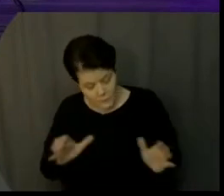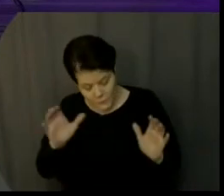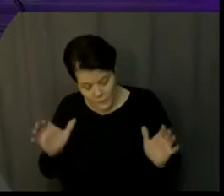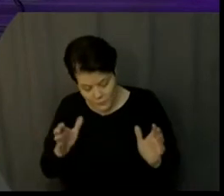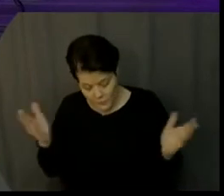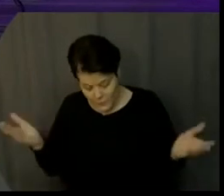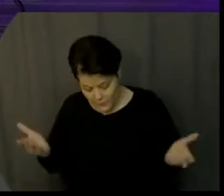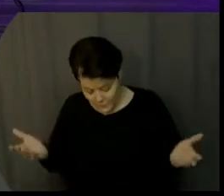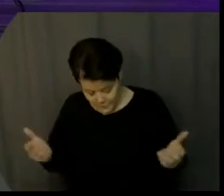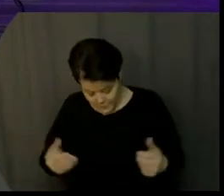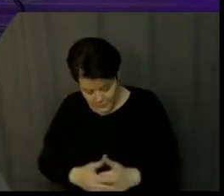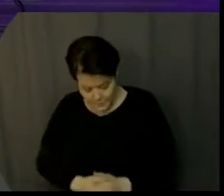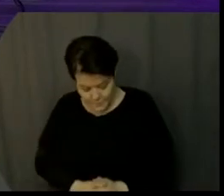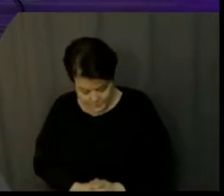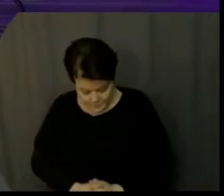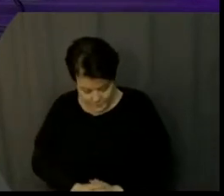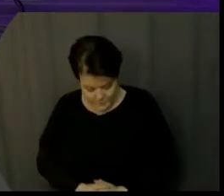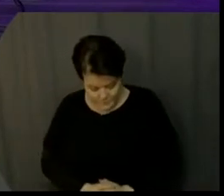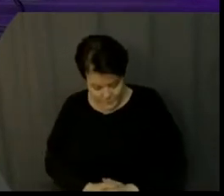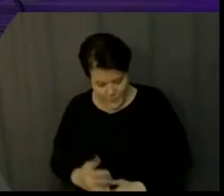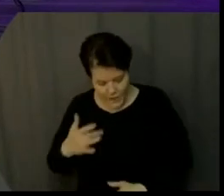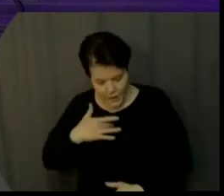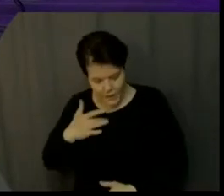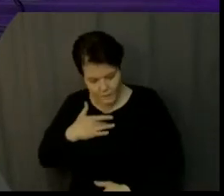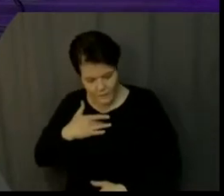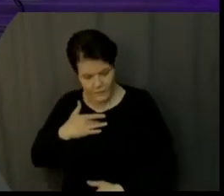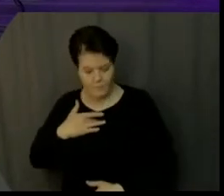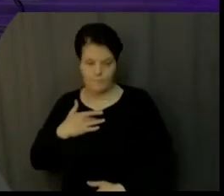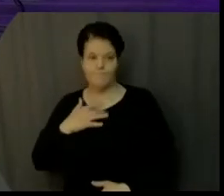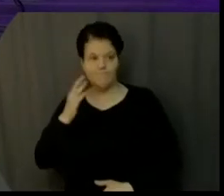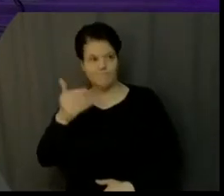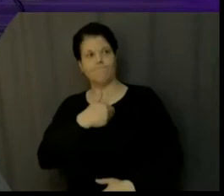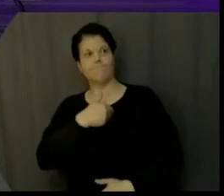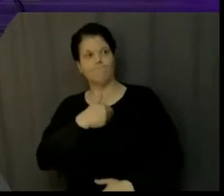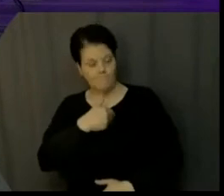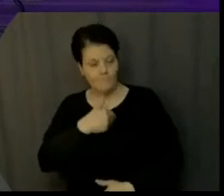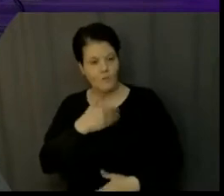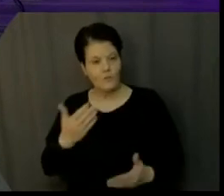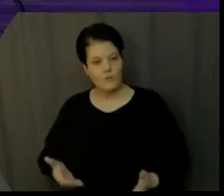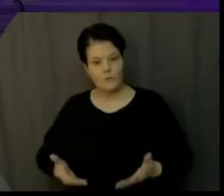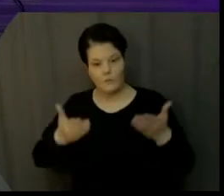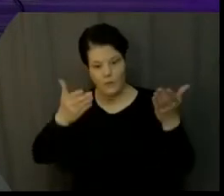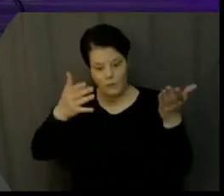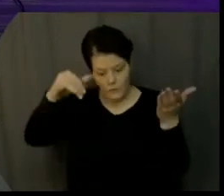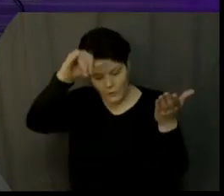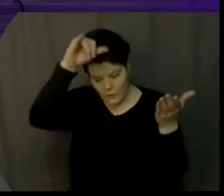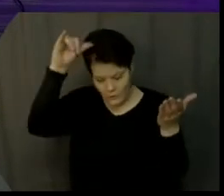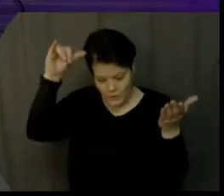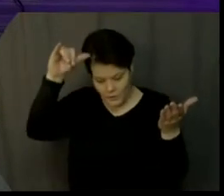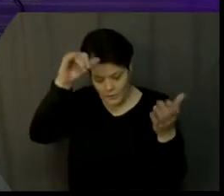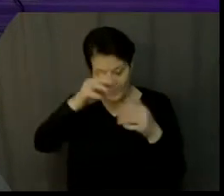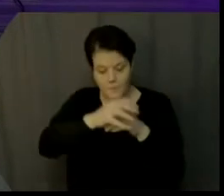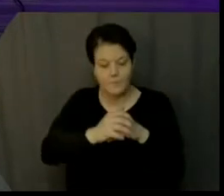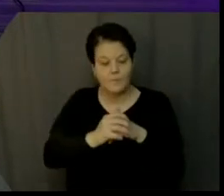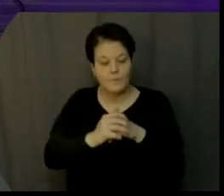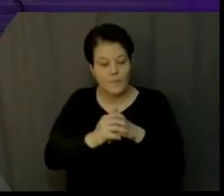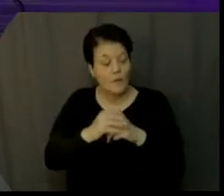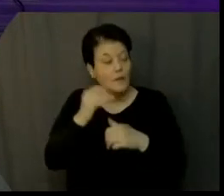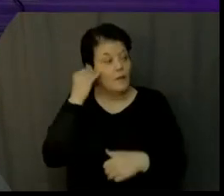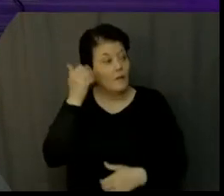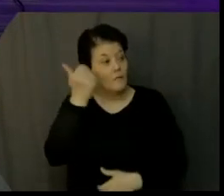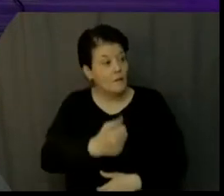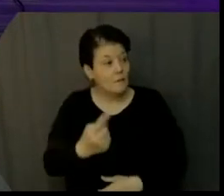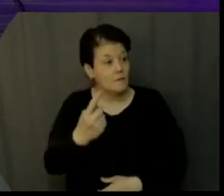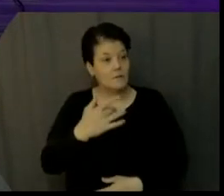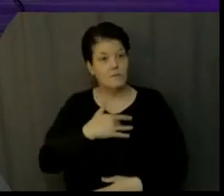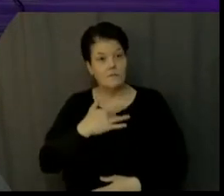I feel compelled to offer anointing this morning. If there's anyone in our church at the end of the service that